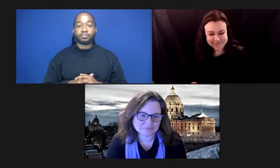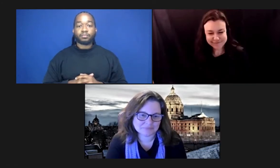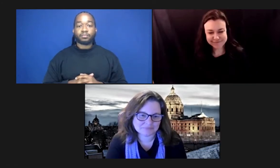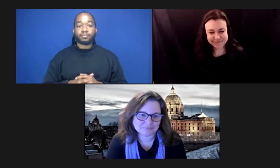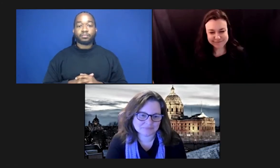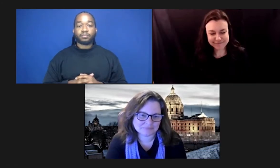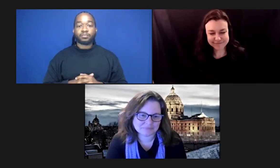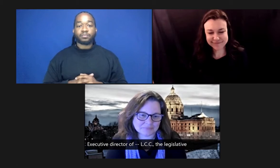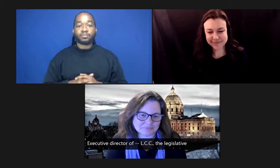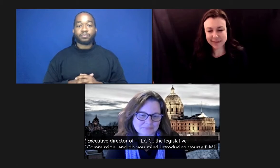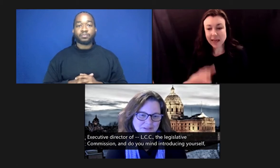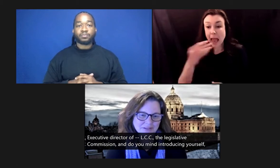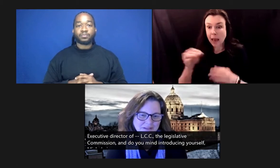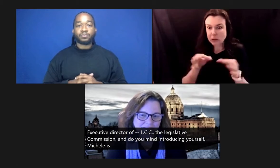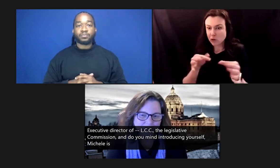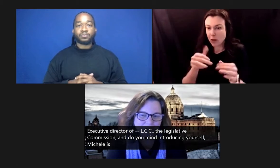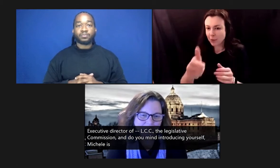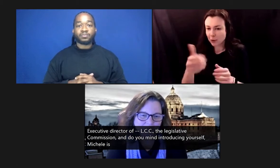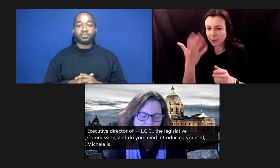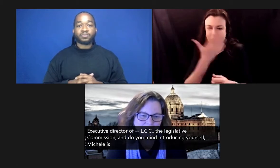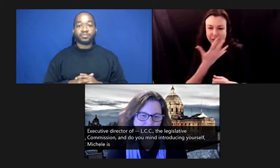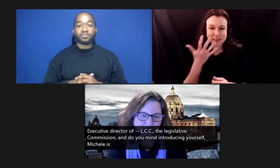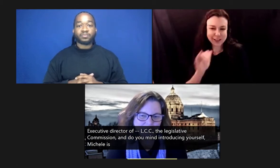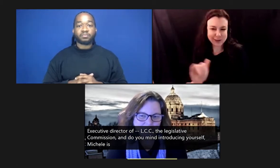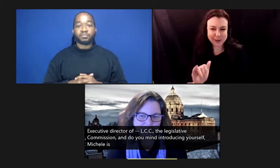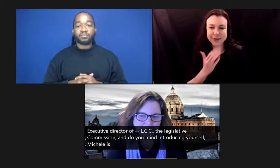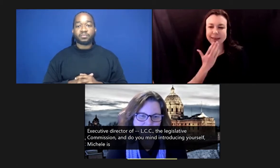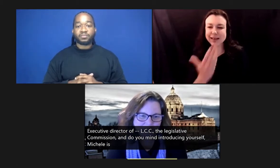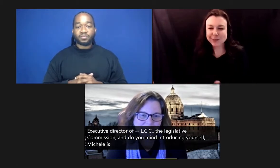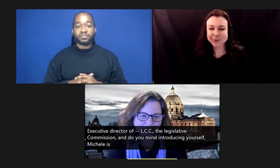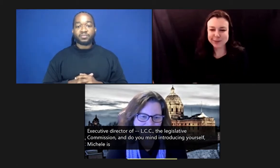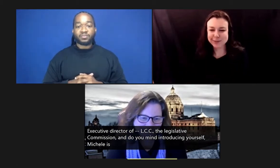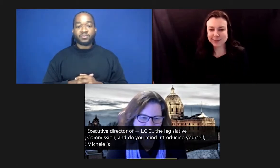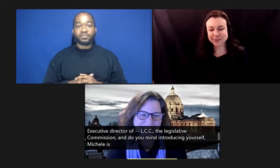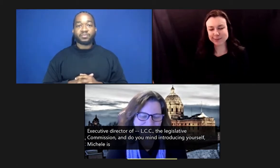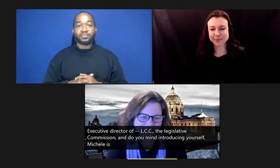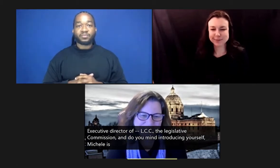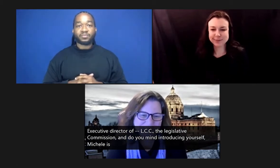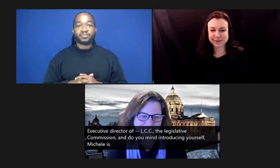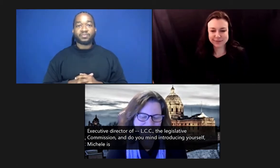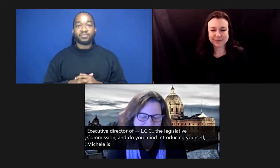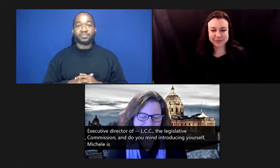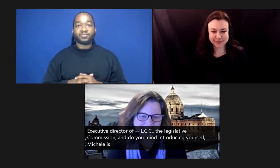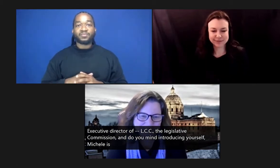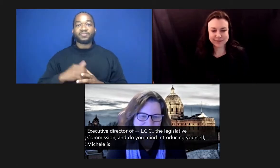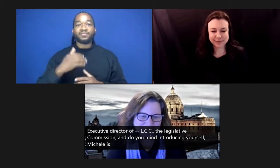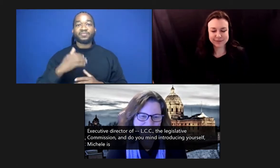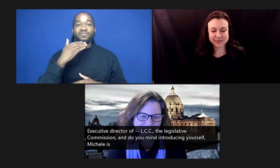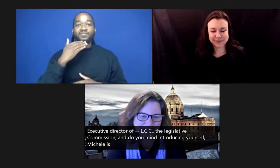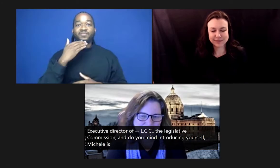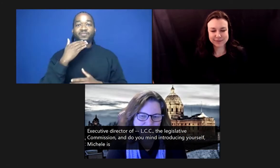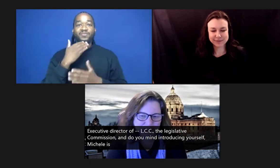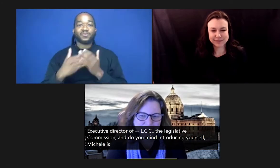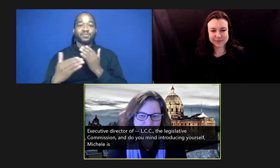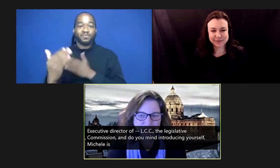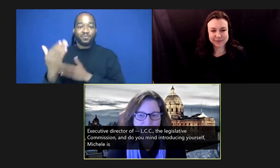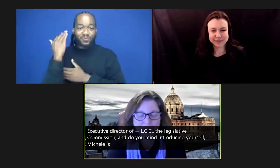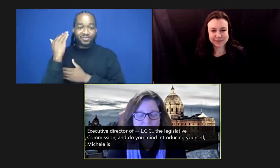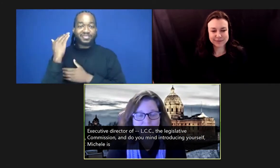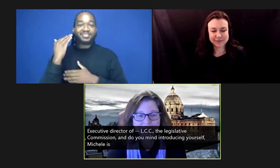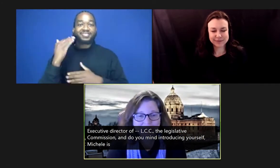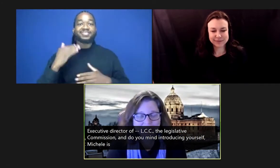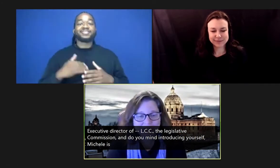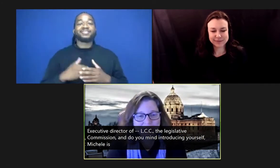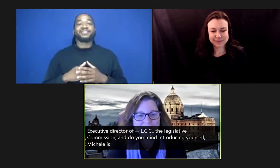about your role? Good morning. And everyone. describe yourself in your appearance too as well, please. Sure.